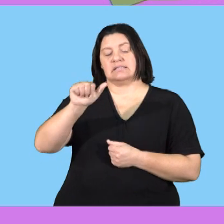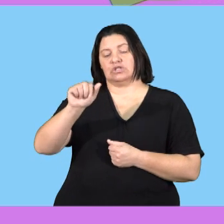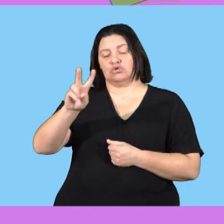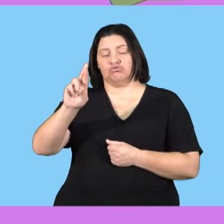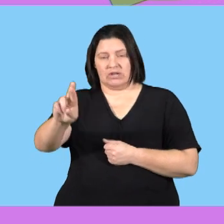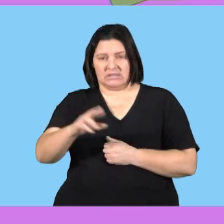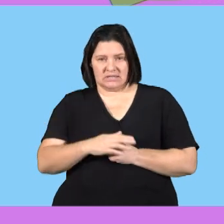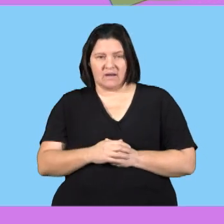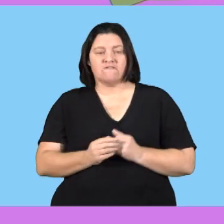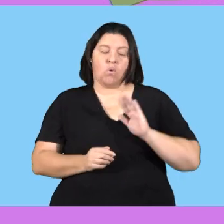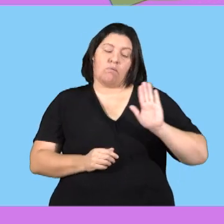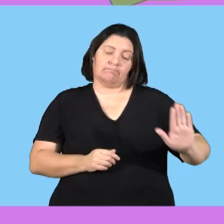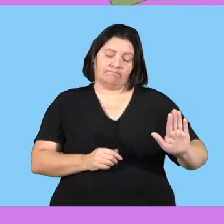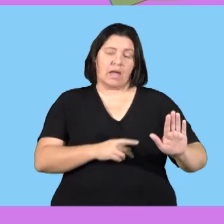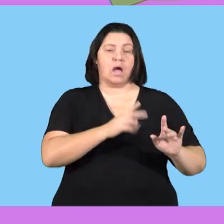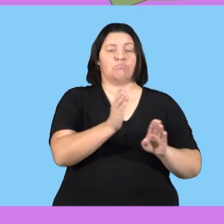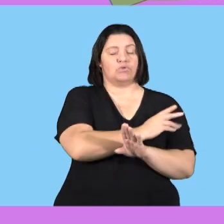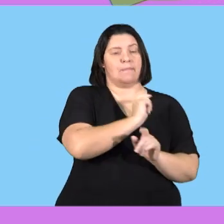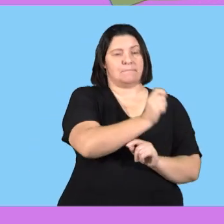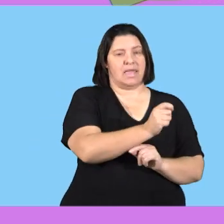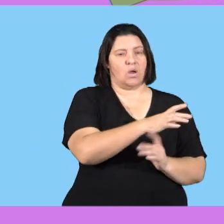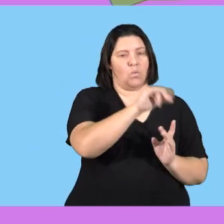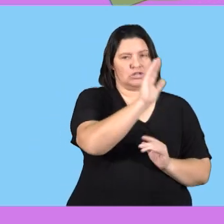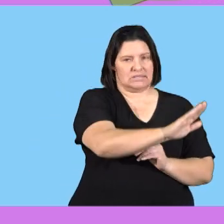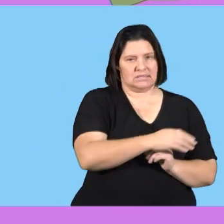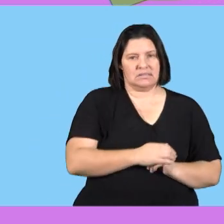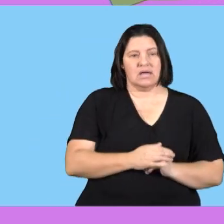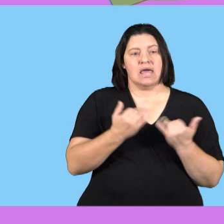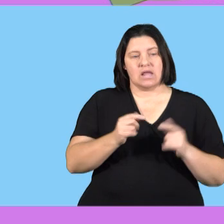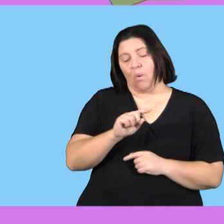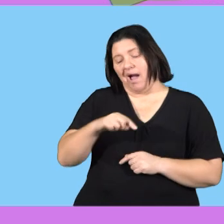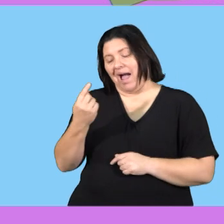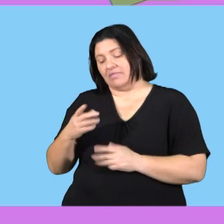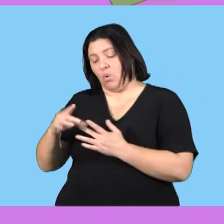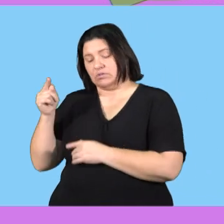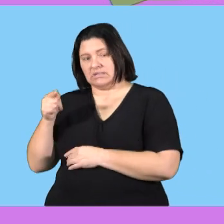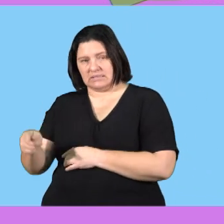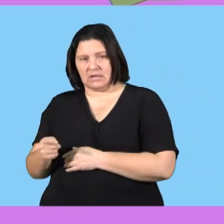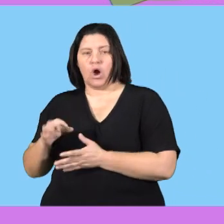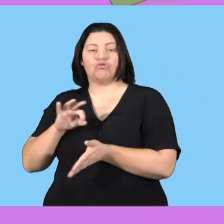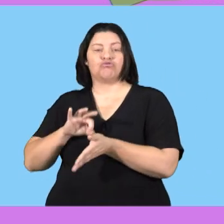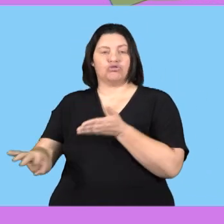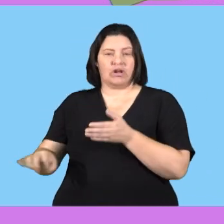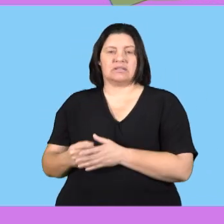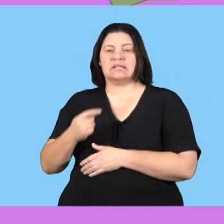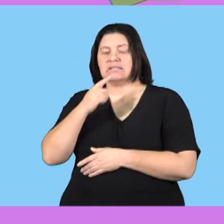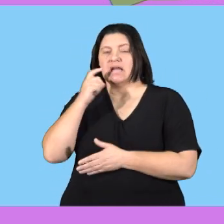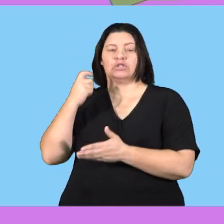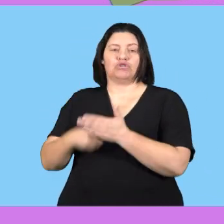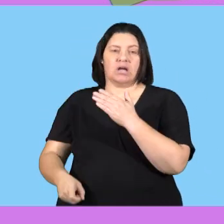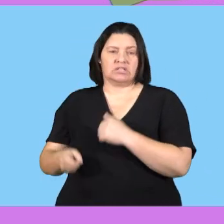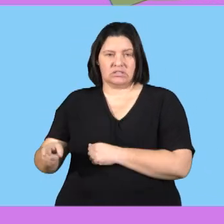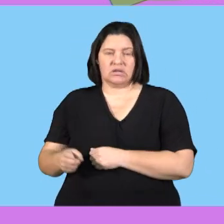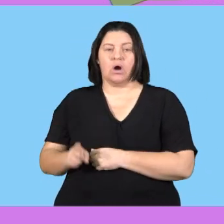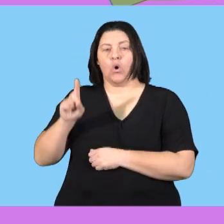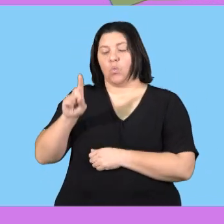162 Rand. So that is my prepaid option. Now let's quickly look at our other options, which is our contract. It says